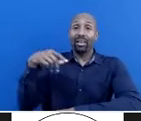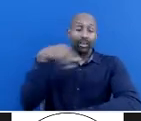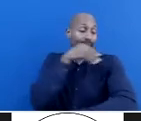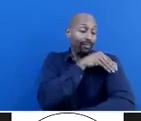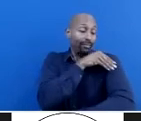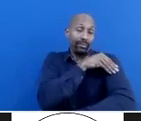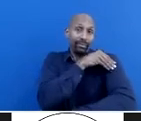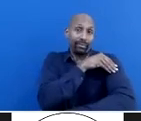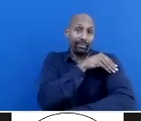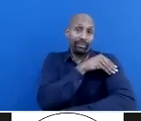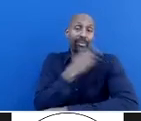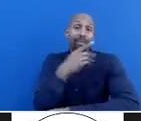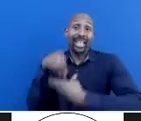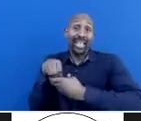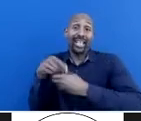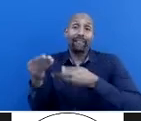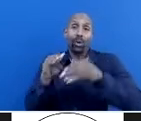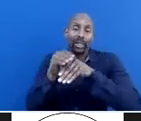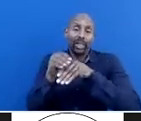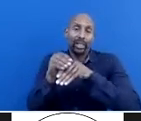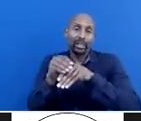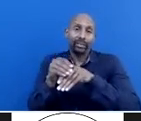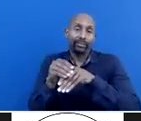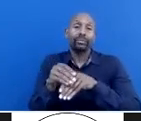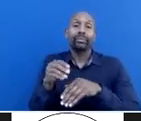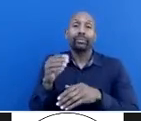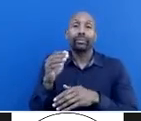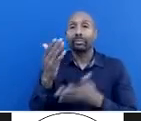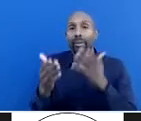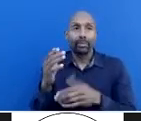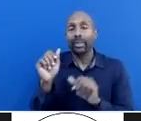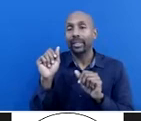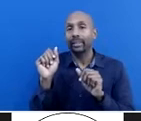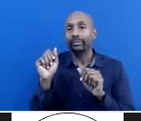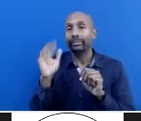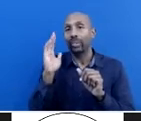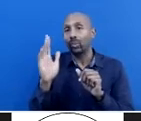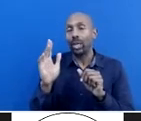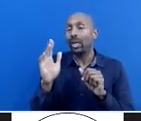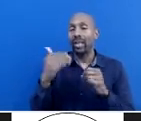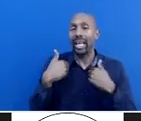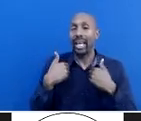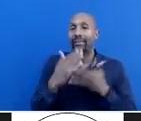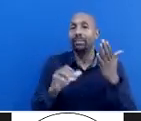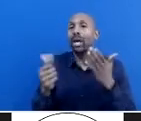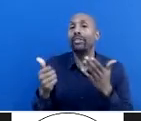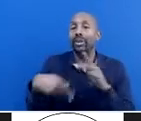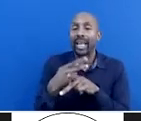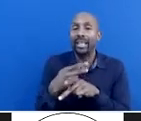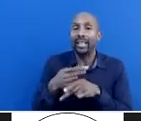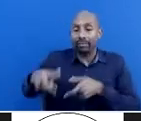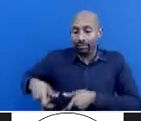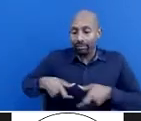it. Perhaps others made out of silver, worn around the waist, hidden, concealed